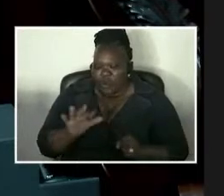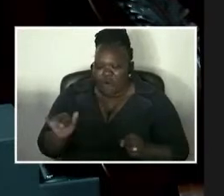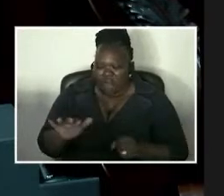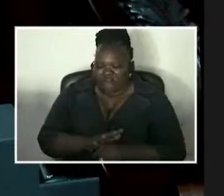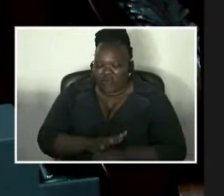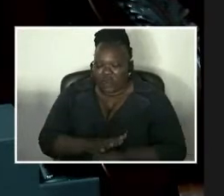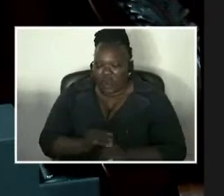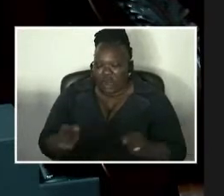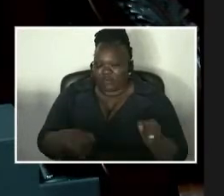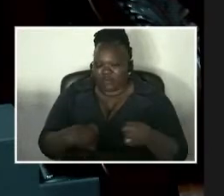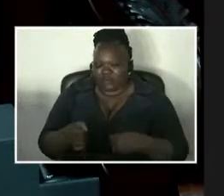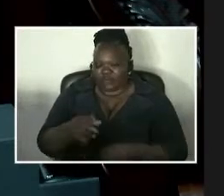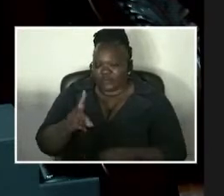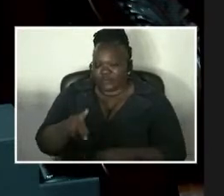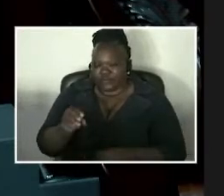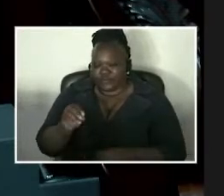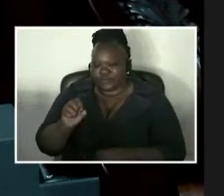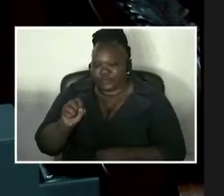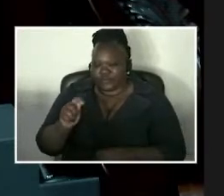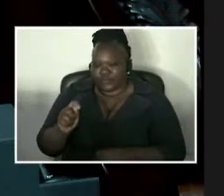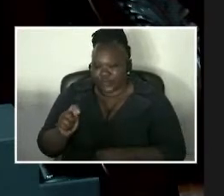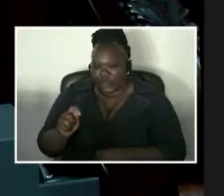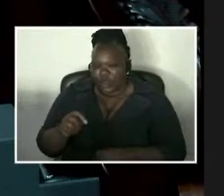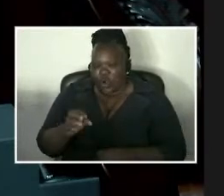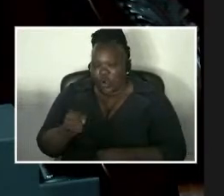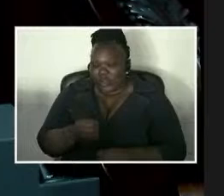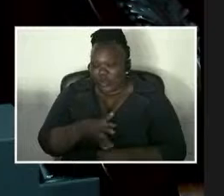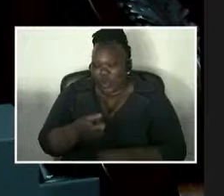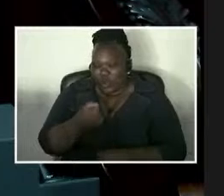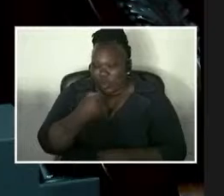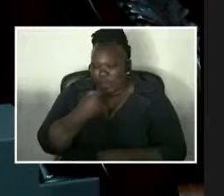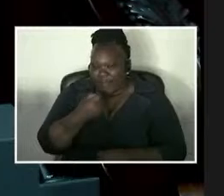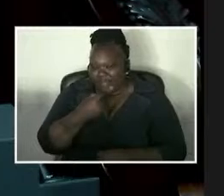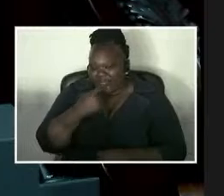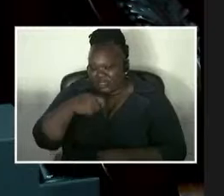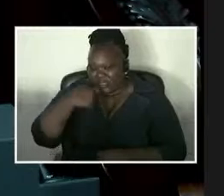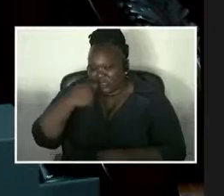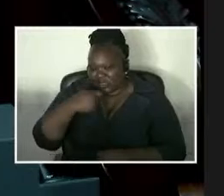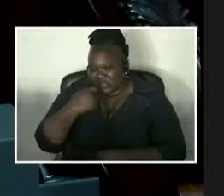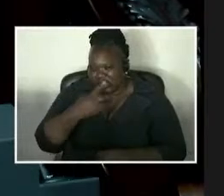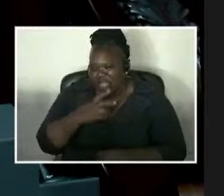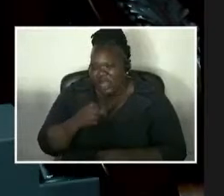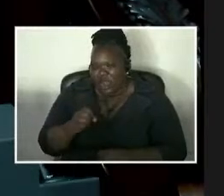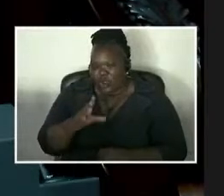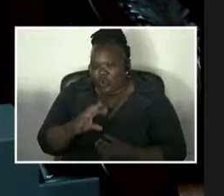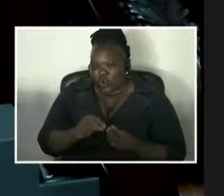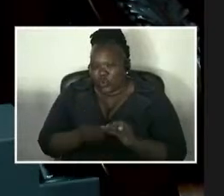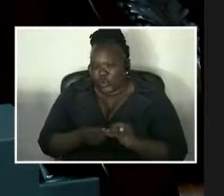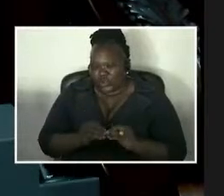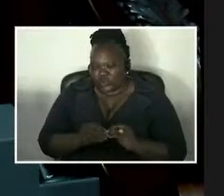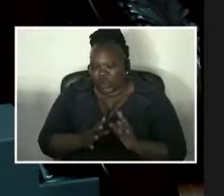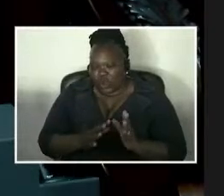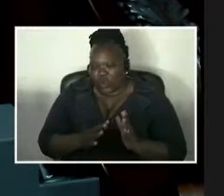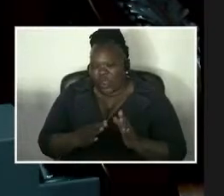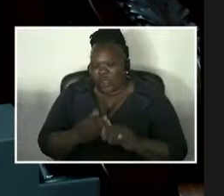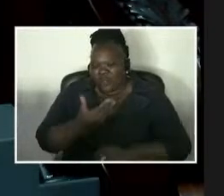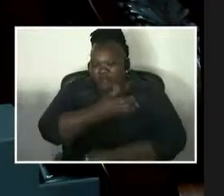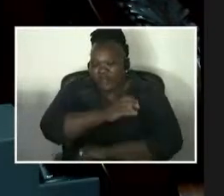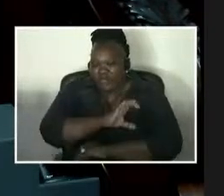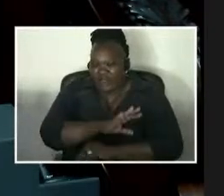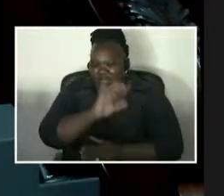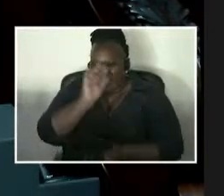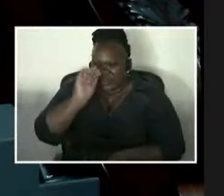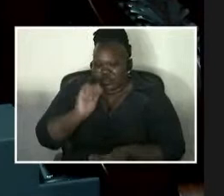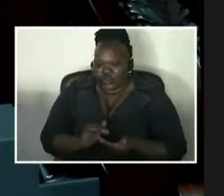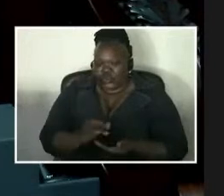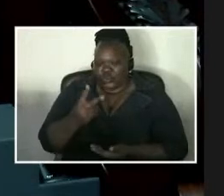post procurement of medication and infrastructure maintenance the department sees cuts of two